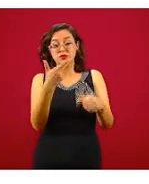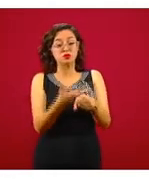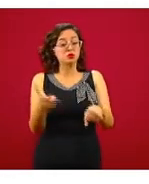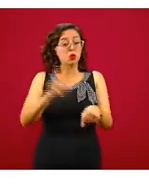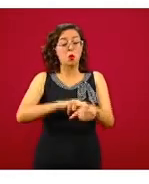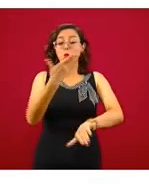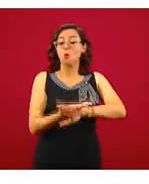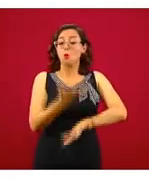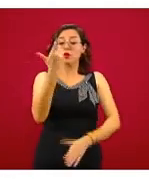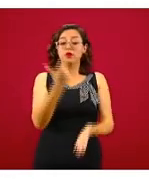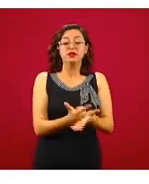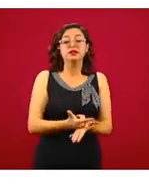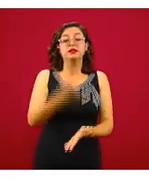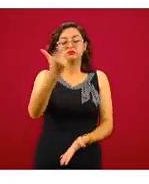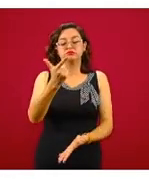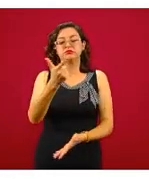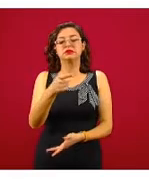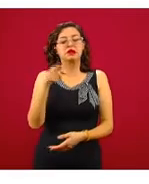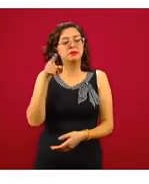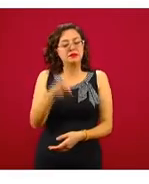intubated hospitalized patients.